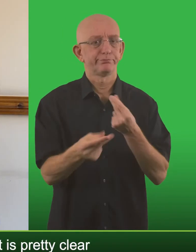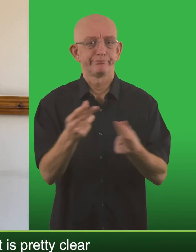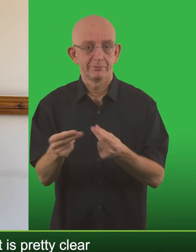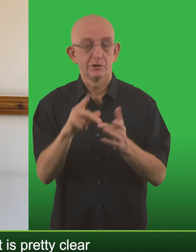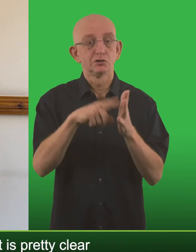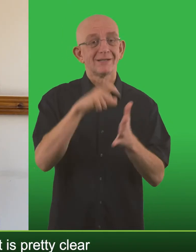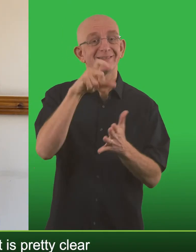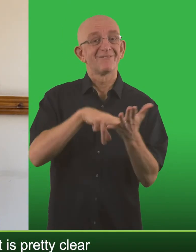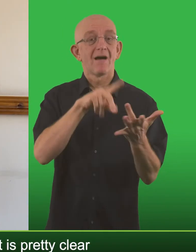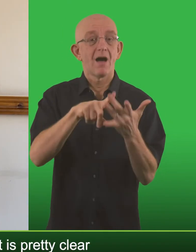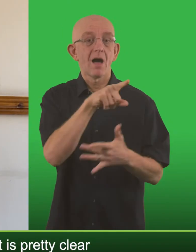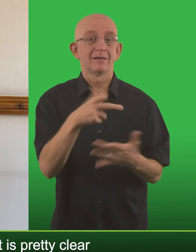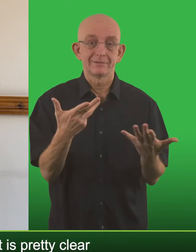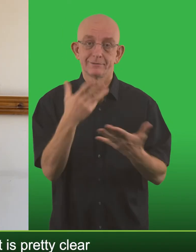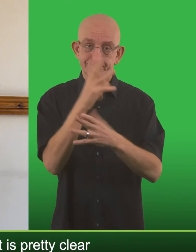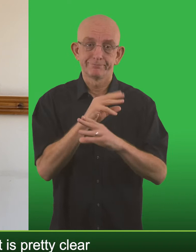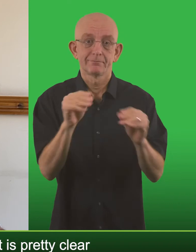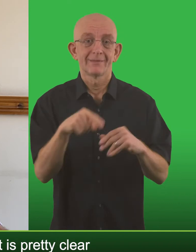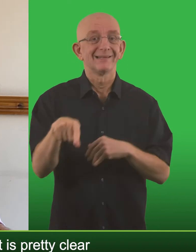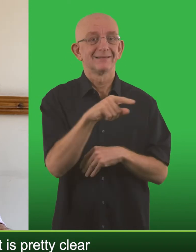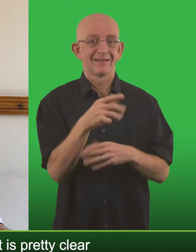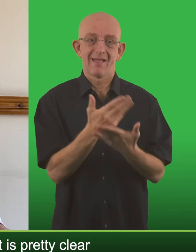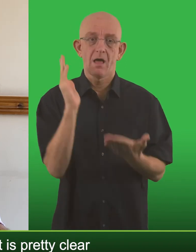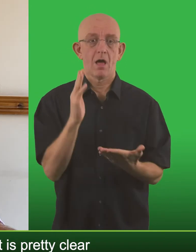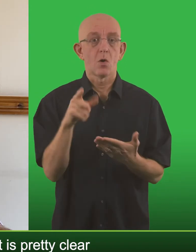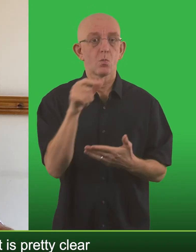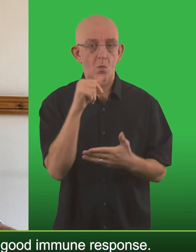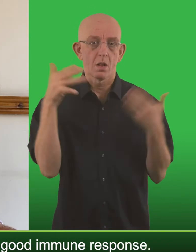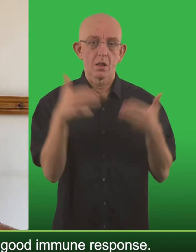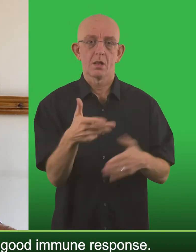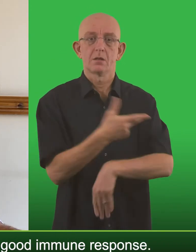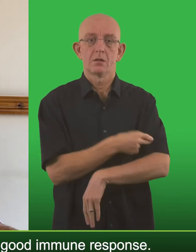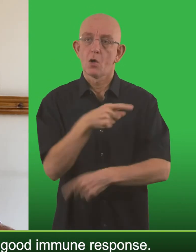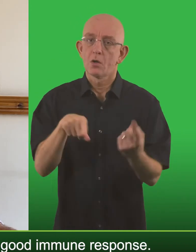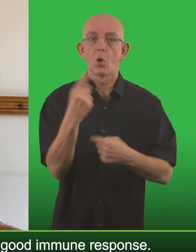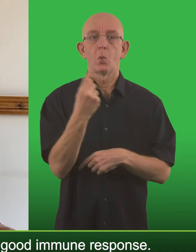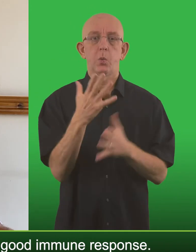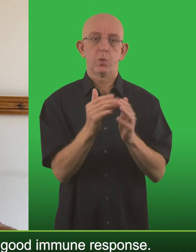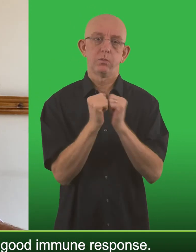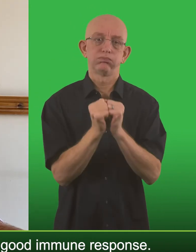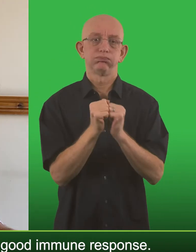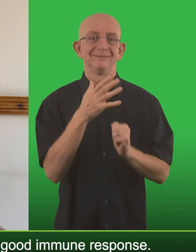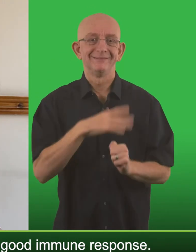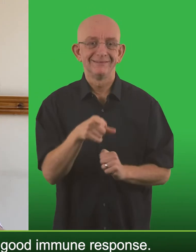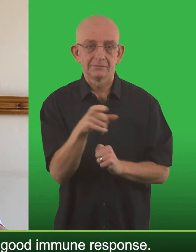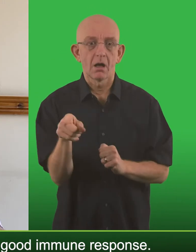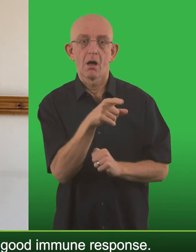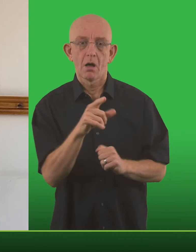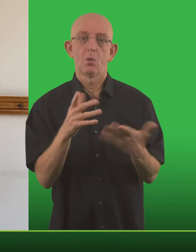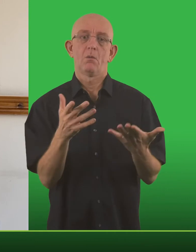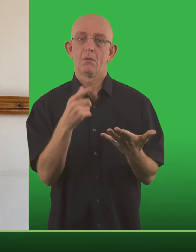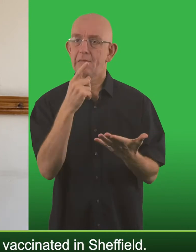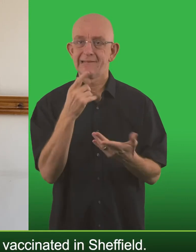pretty clear, and will focus the boosters on those who've got most to benefit and those who are least likely to have a good immune